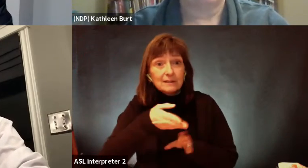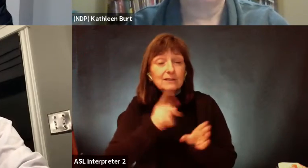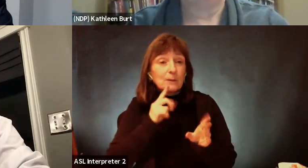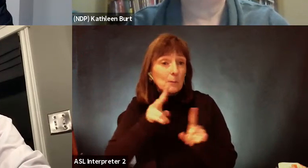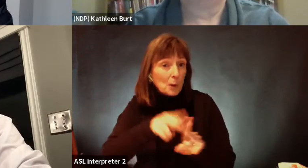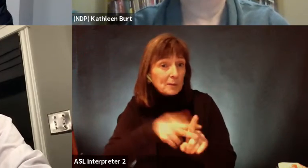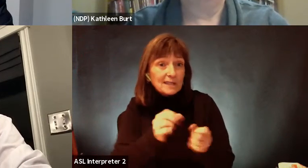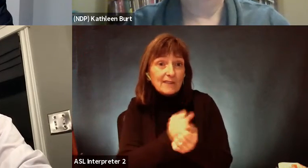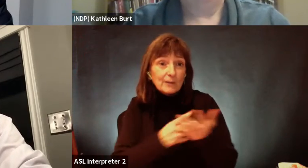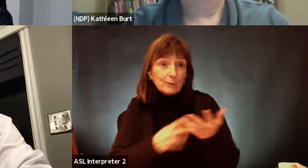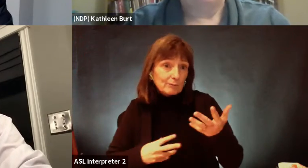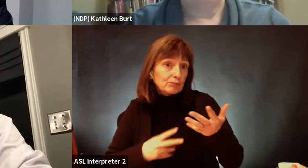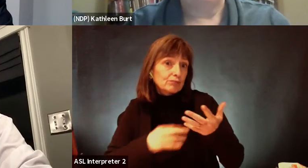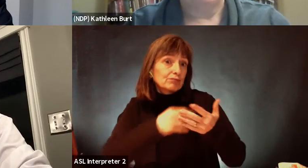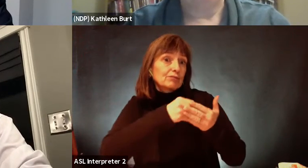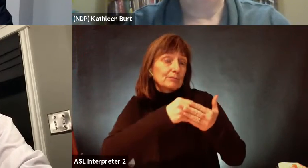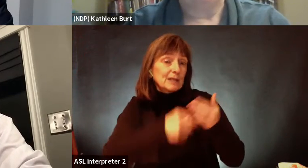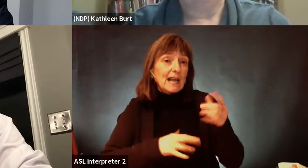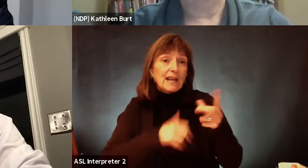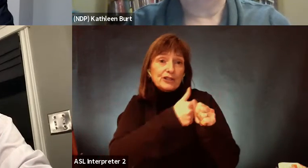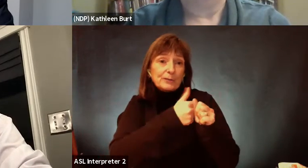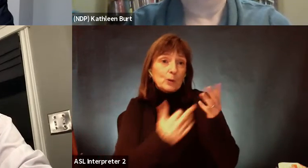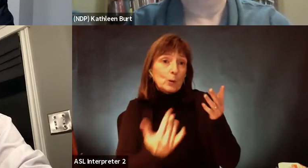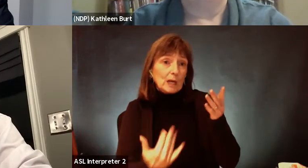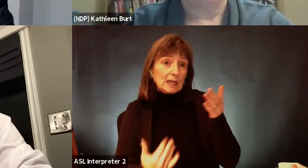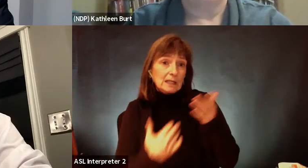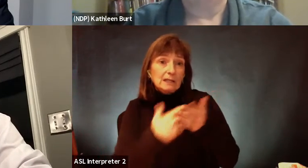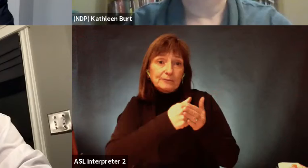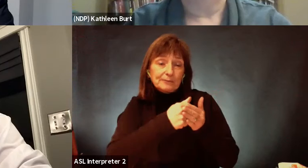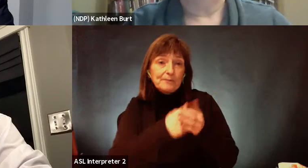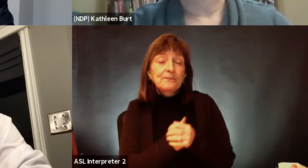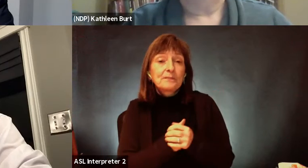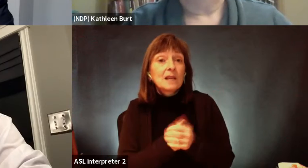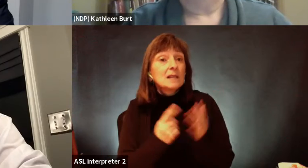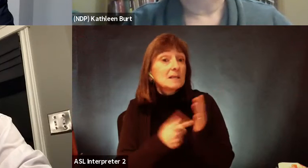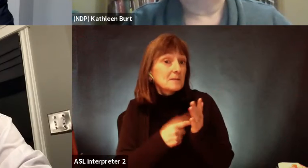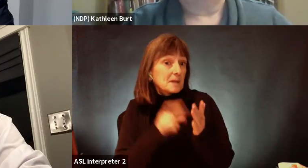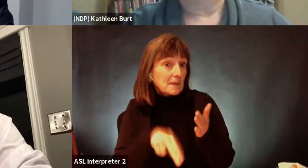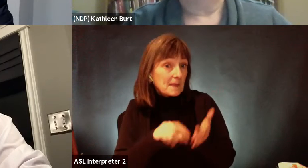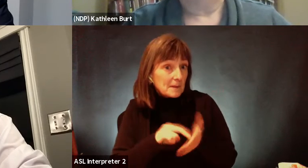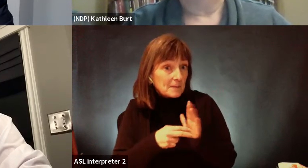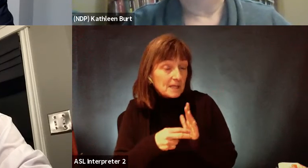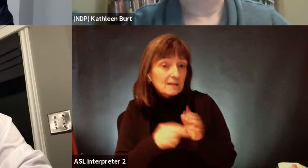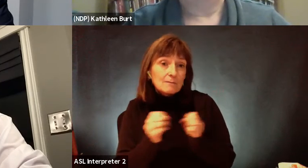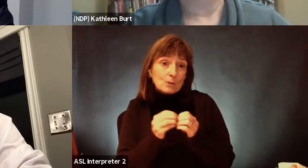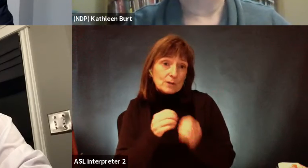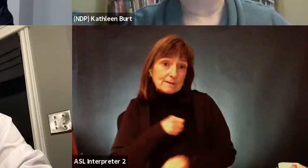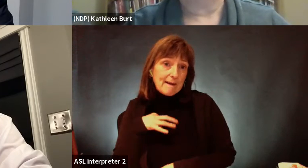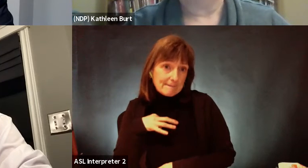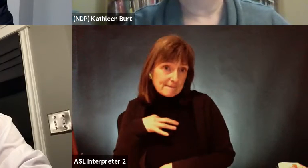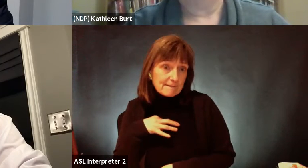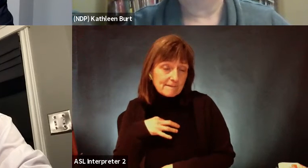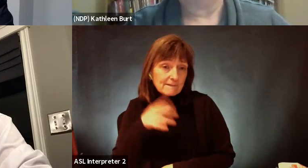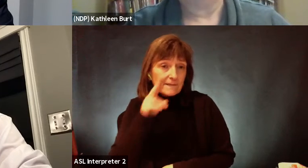appointments are getting done. And that sometimes means that we need more staff in